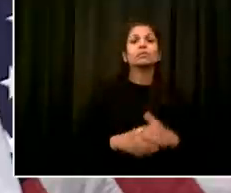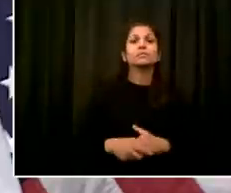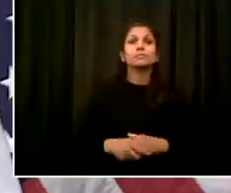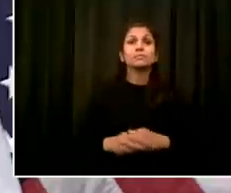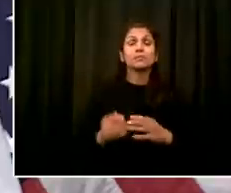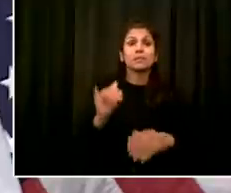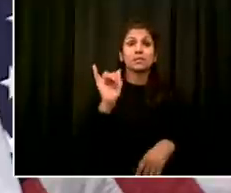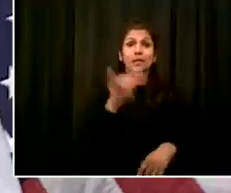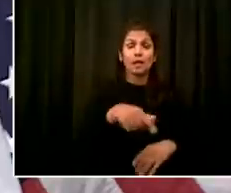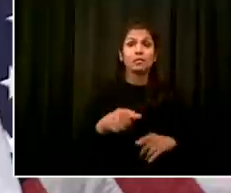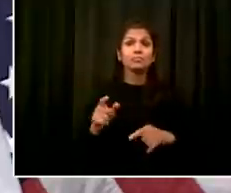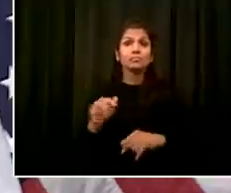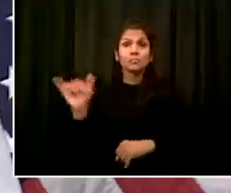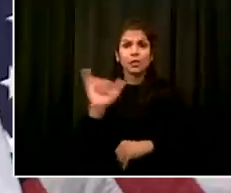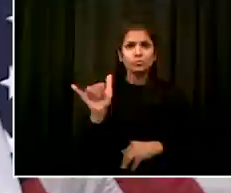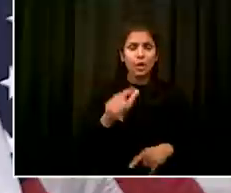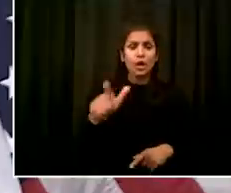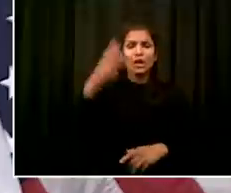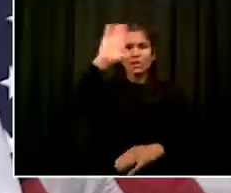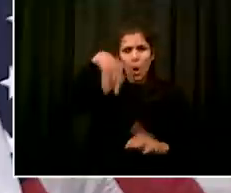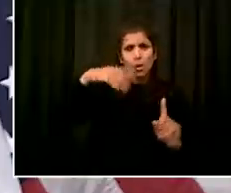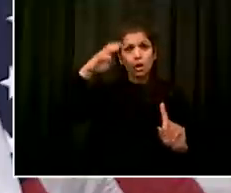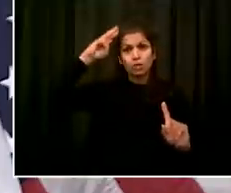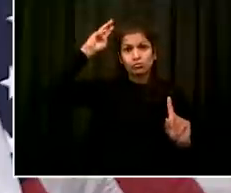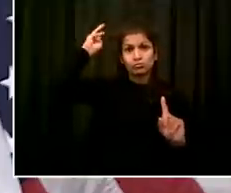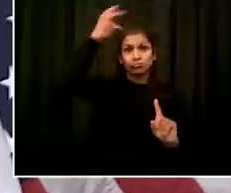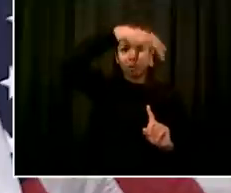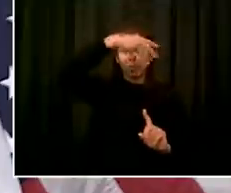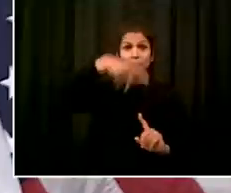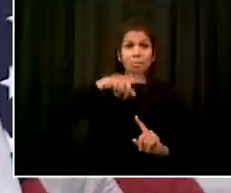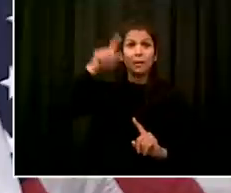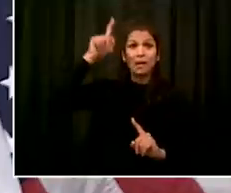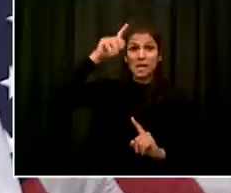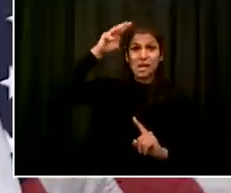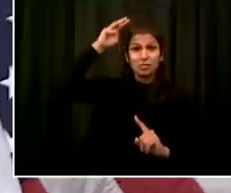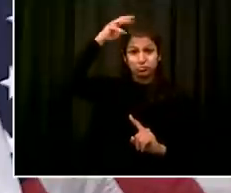Okay, I'm gonna take them in that order.